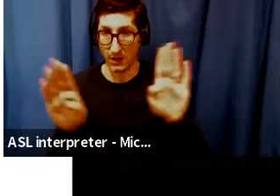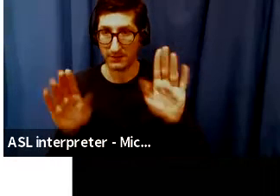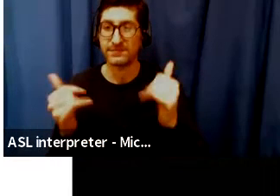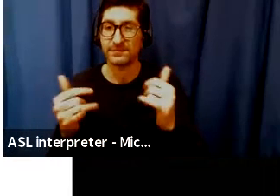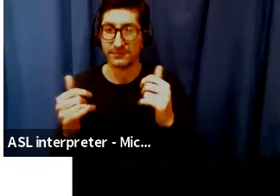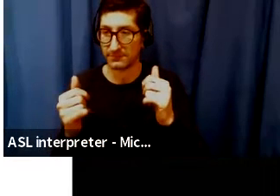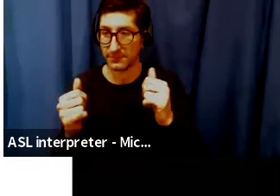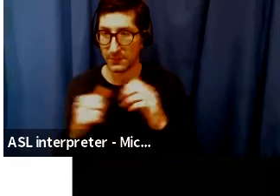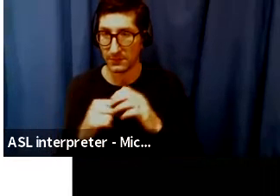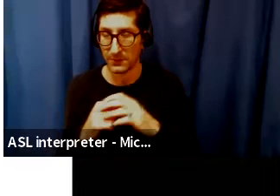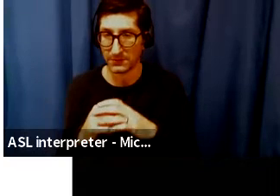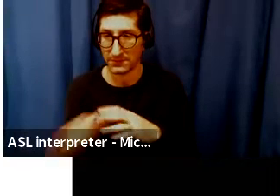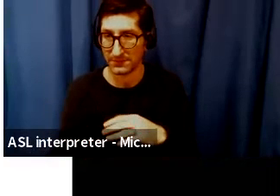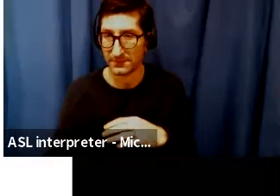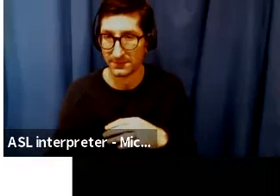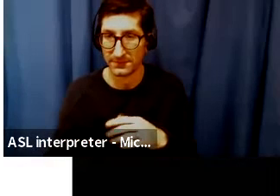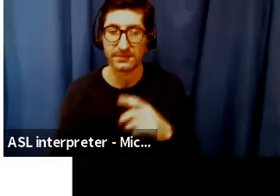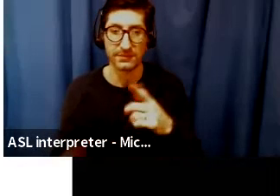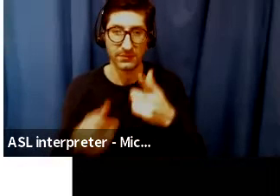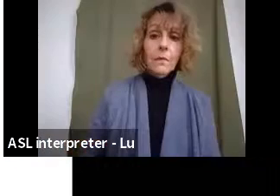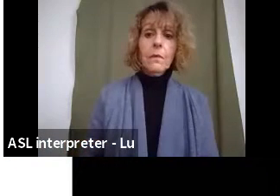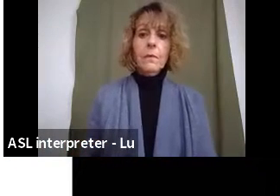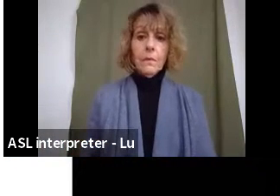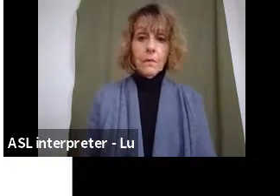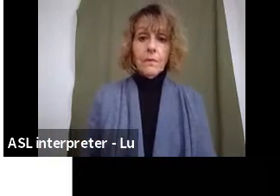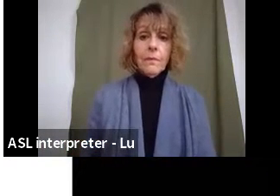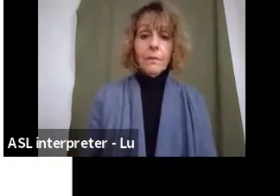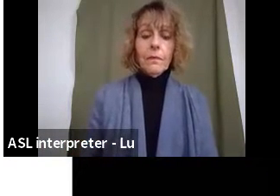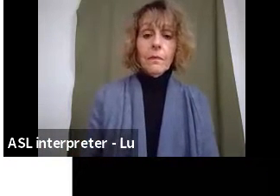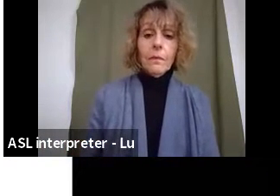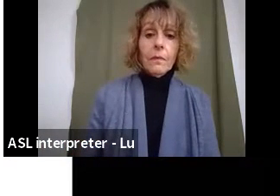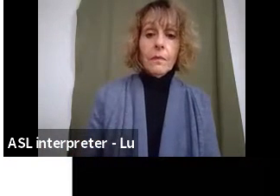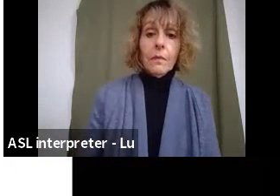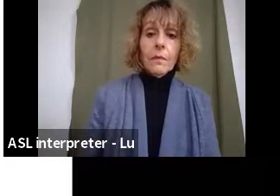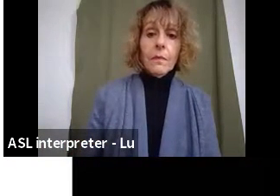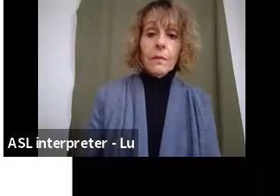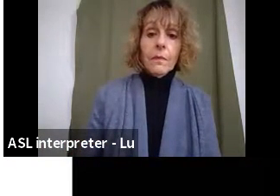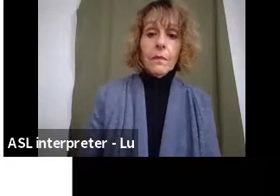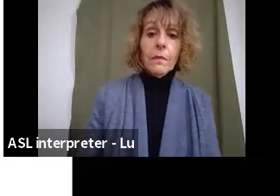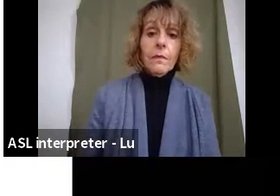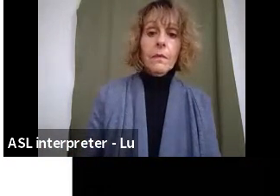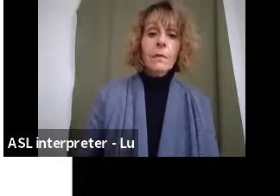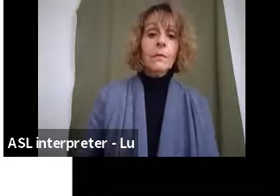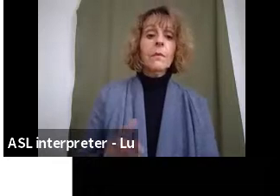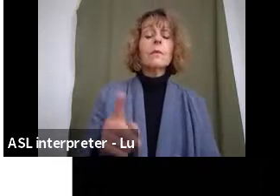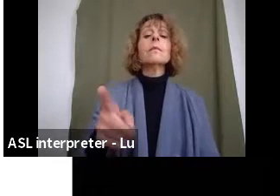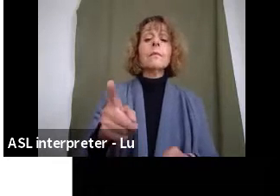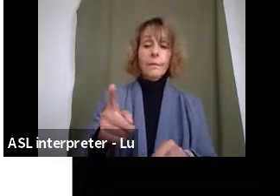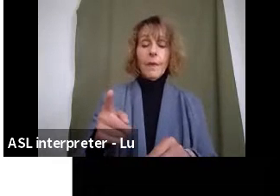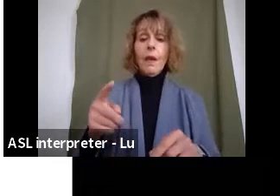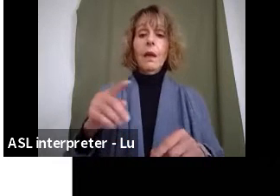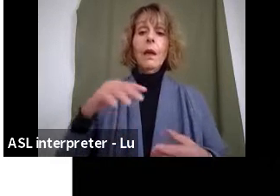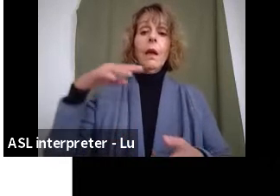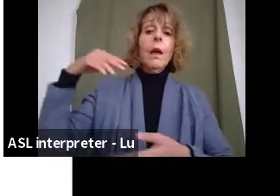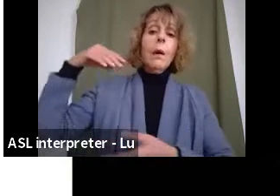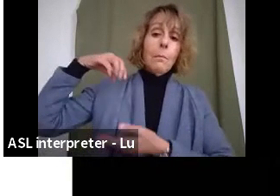And concern about mammography machines, making sure that there's an accessible route to the mammography machine and that